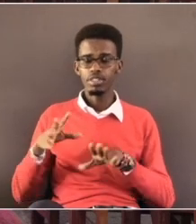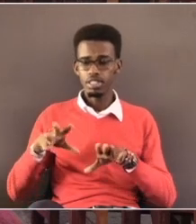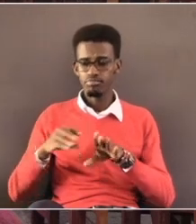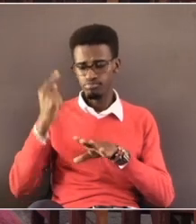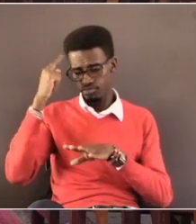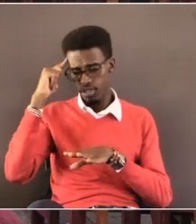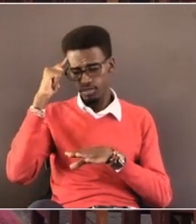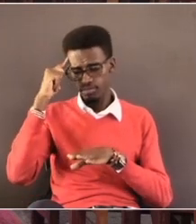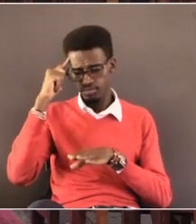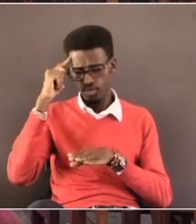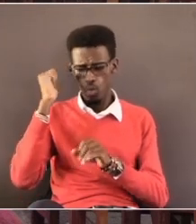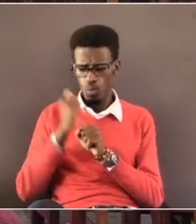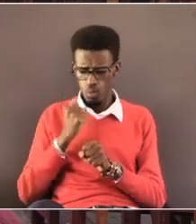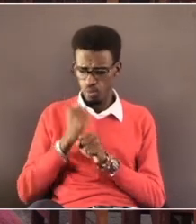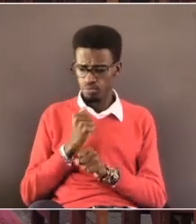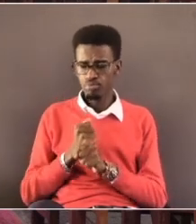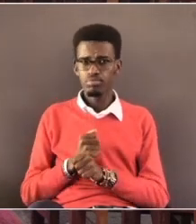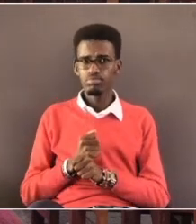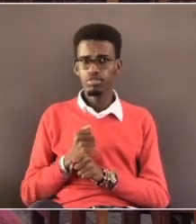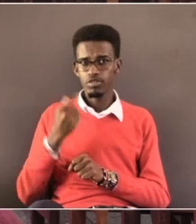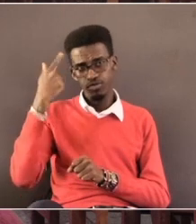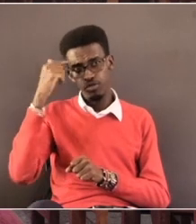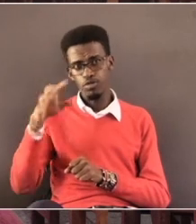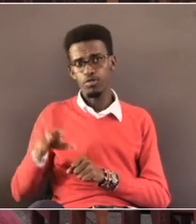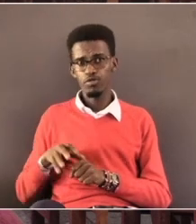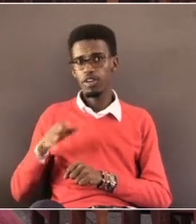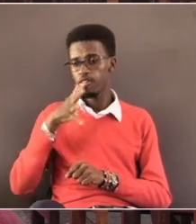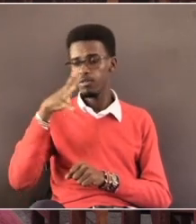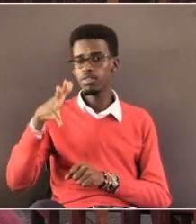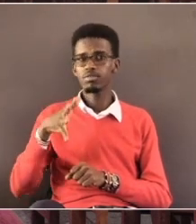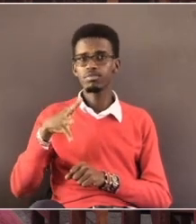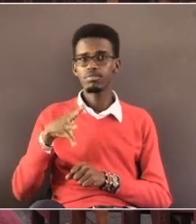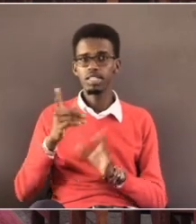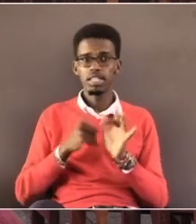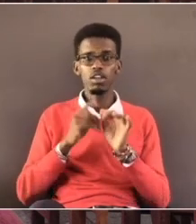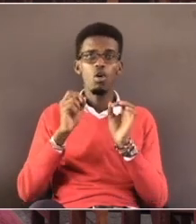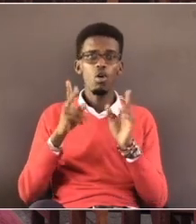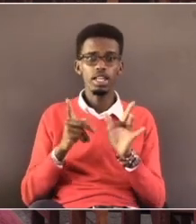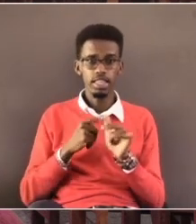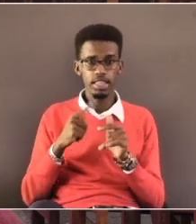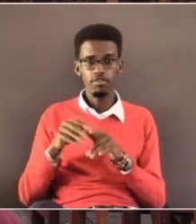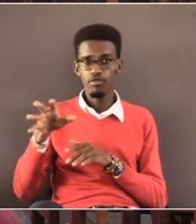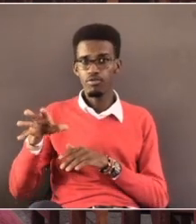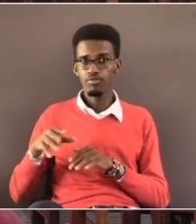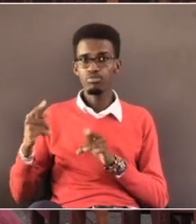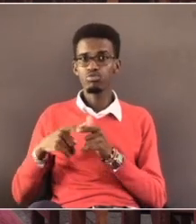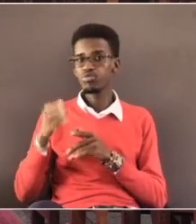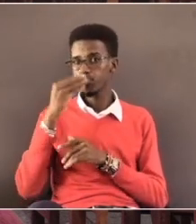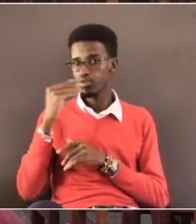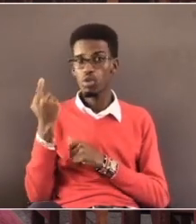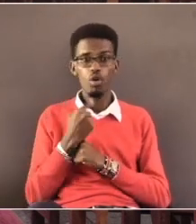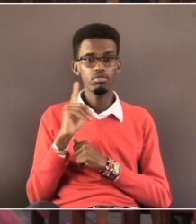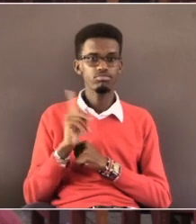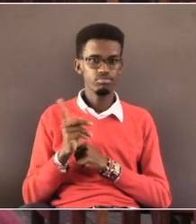time, ngangana, ndo hiyo mambo ya fea. Hata hiyo 500 ikienda, you're still okay. Yaikuwa fea, yaikuwa mambo ya chakula peke